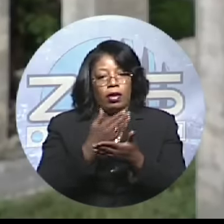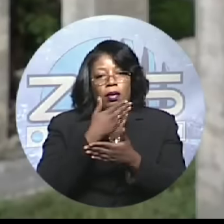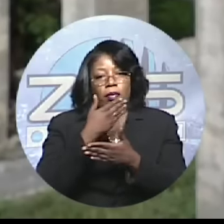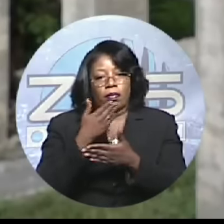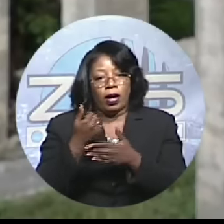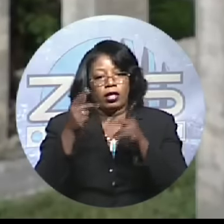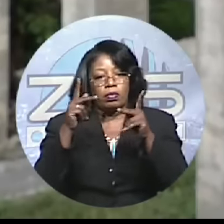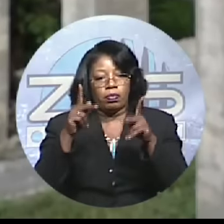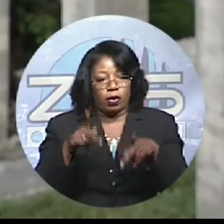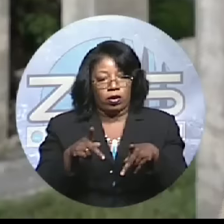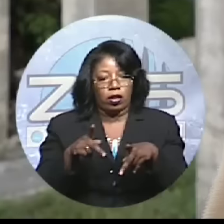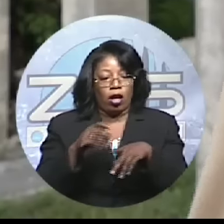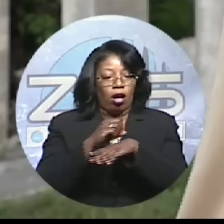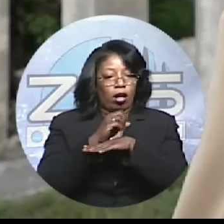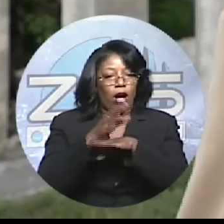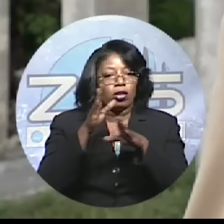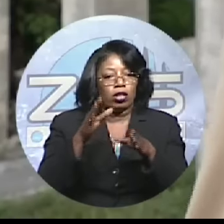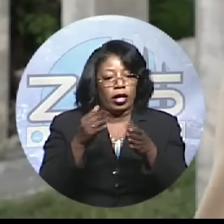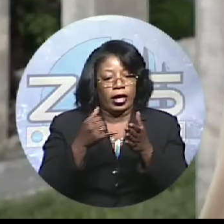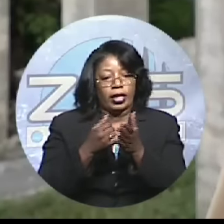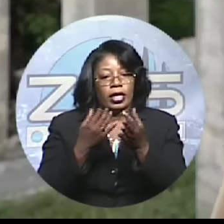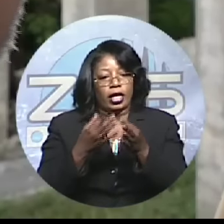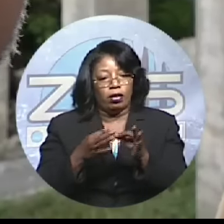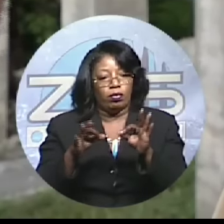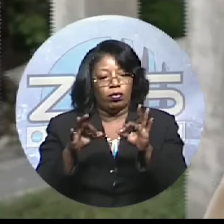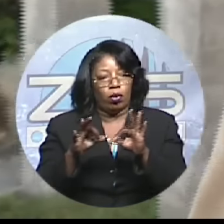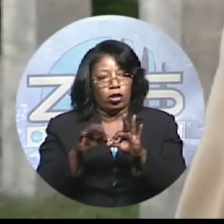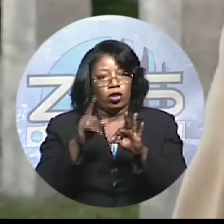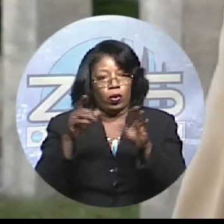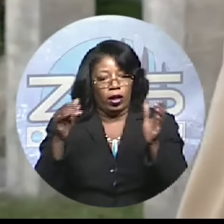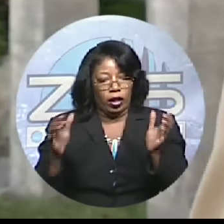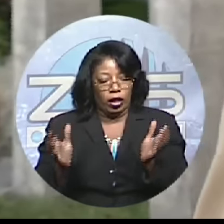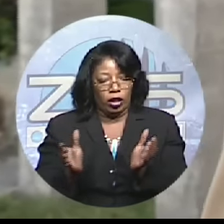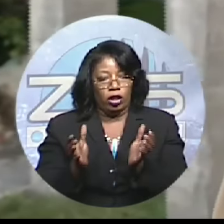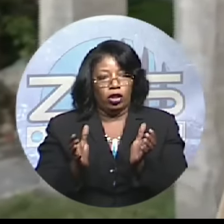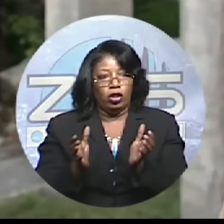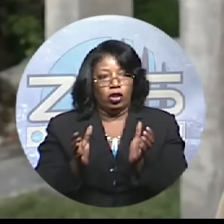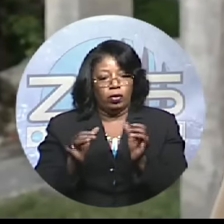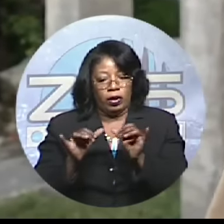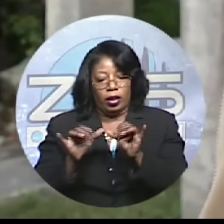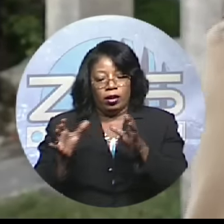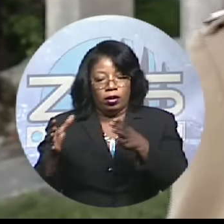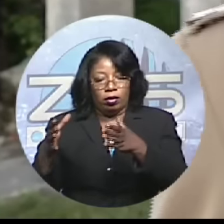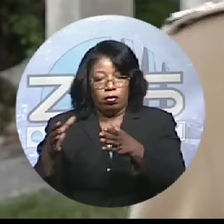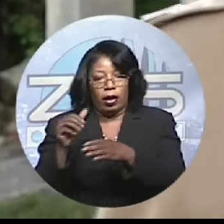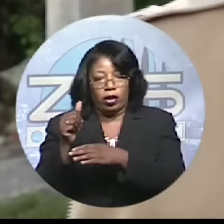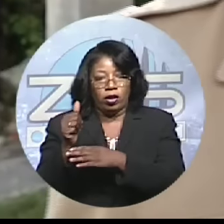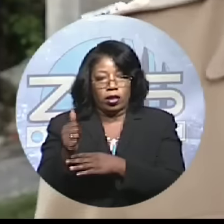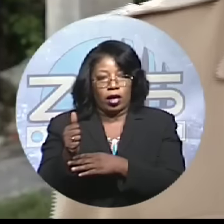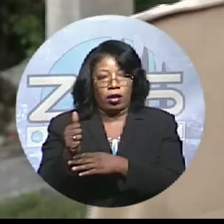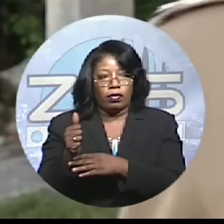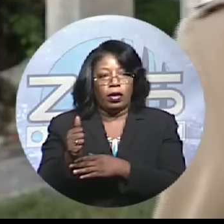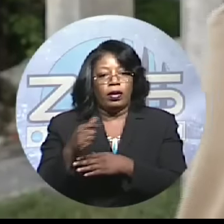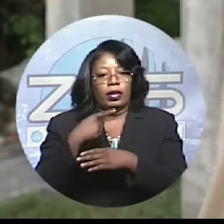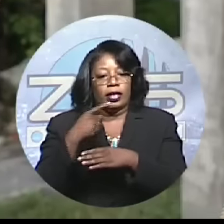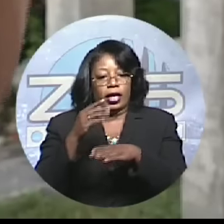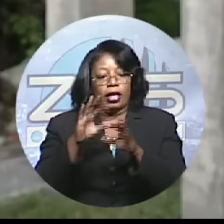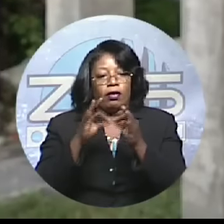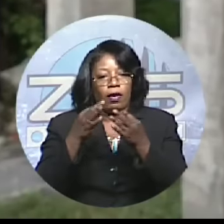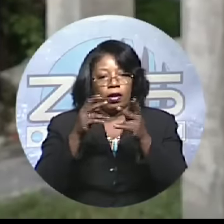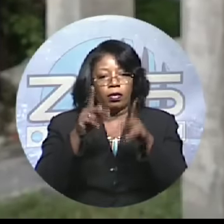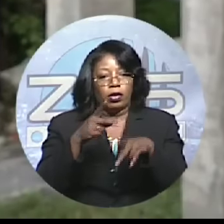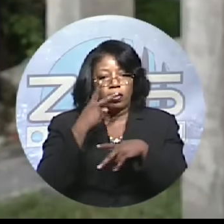find, or find a counselor. It is very important because you will continue to be in isolation. Then we want to have a warning out to family members. If